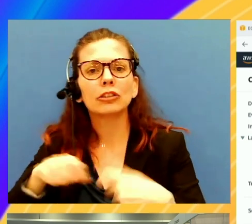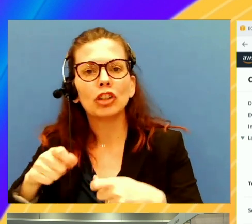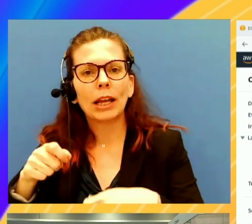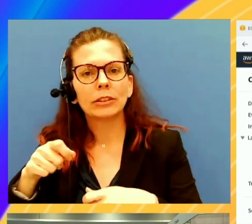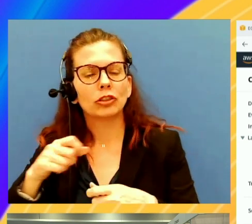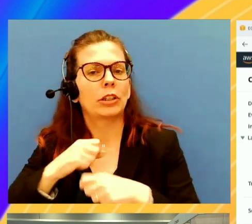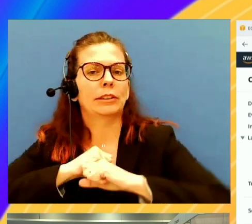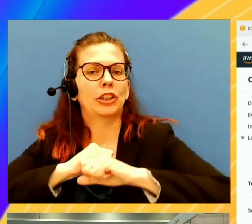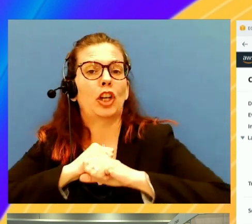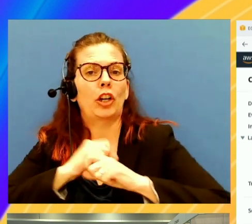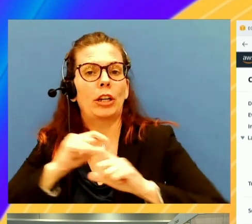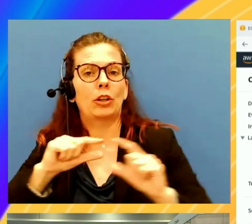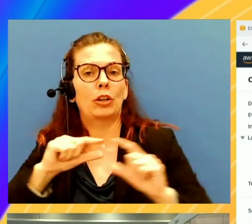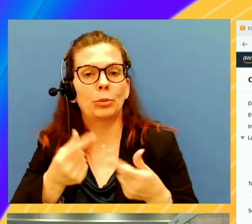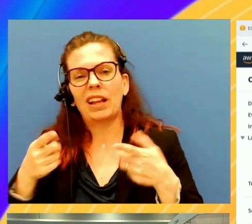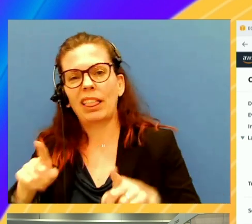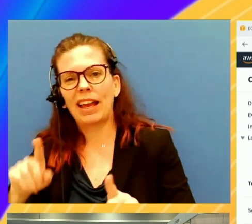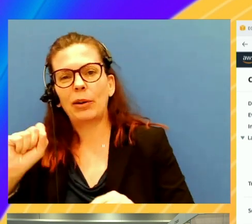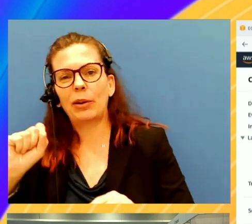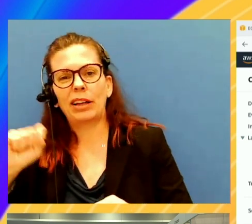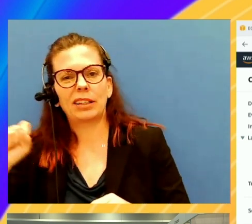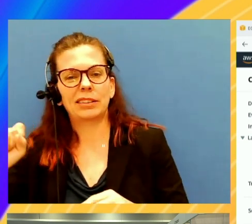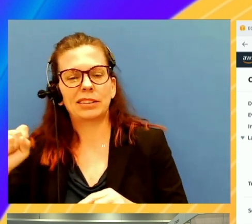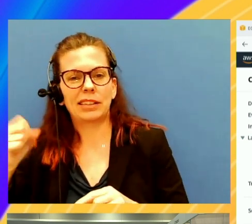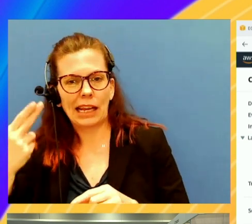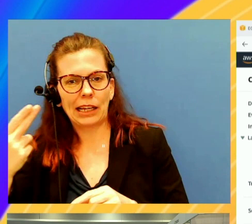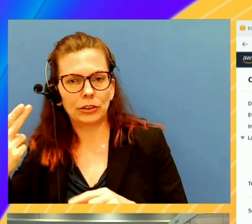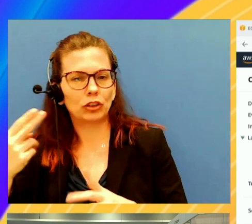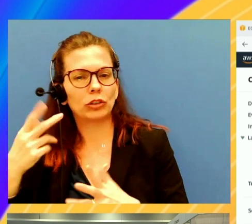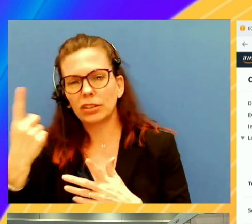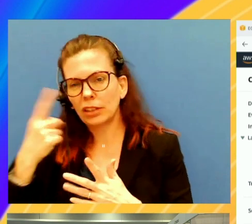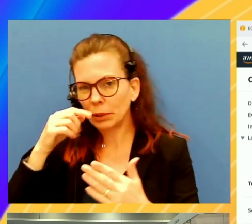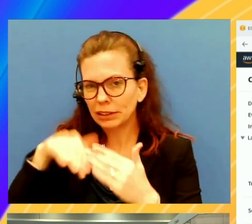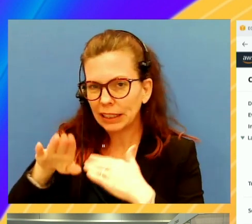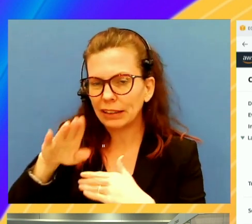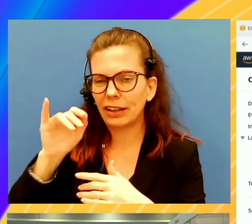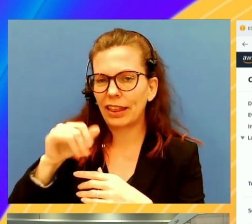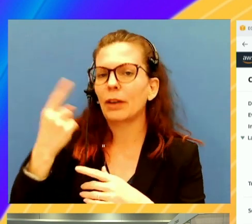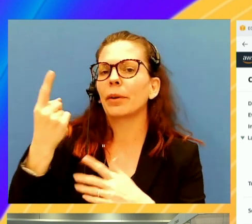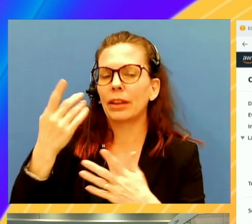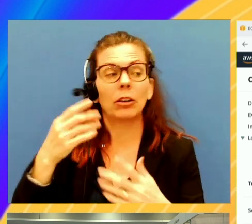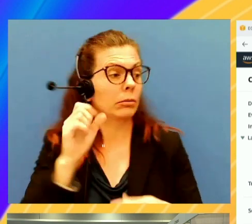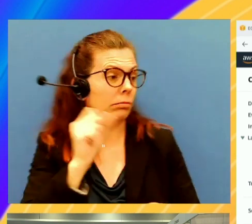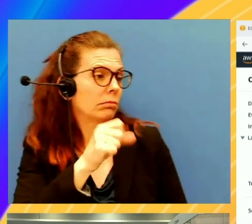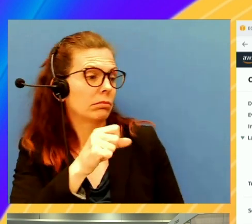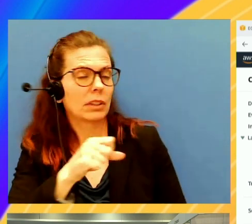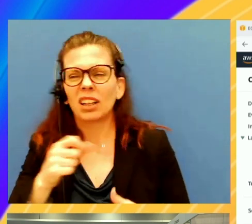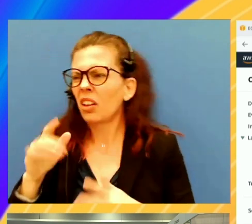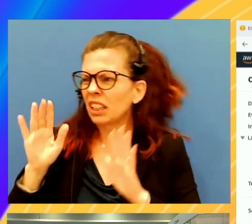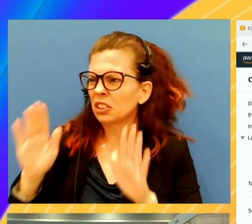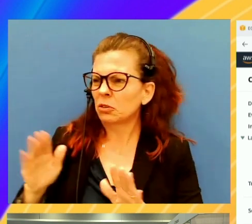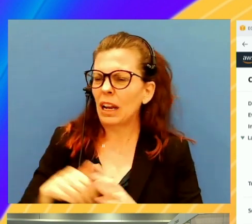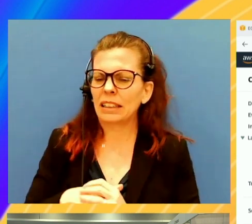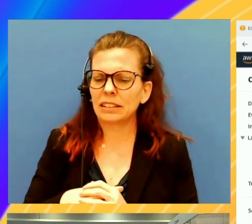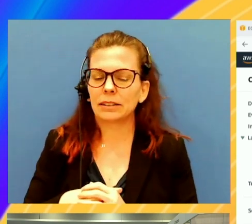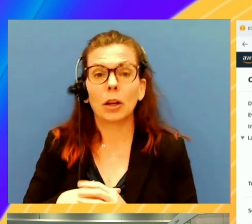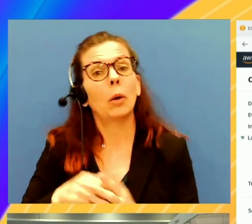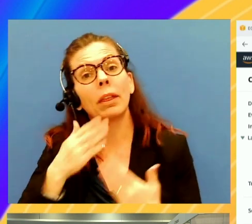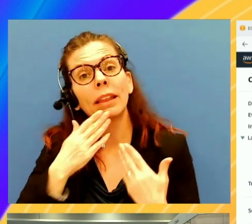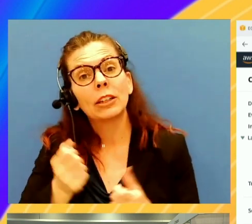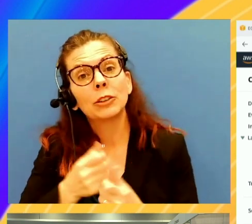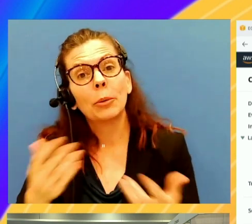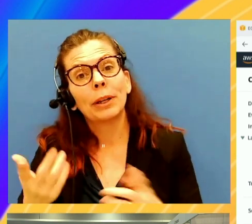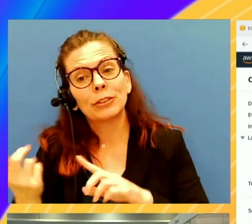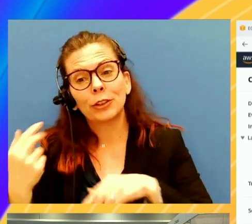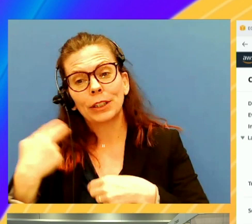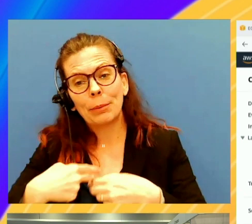allowed SSH, so someone could PuTTY into it or something like that. Yes. Yeah. Okay, that's great. So yeah, thank you so much for